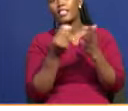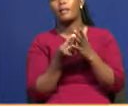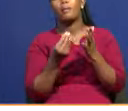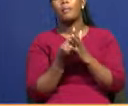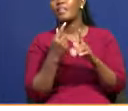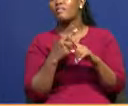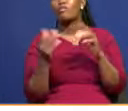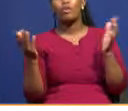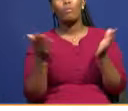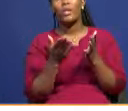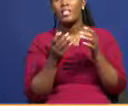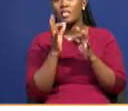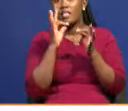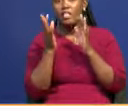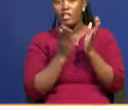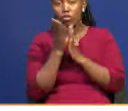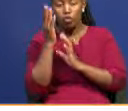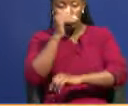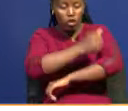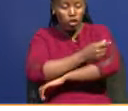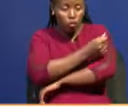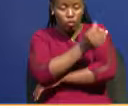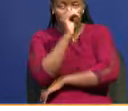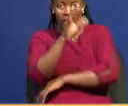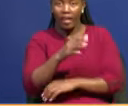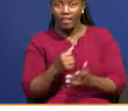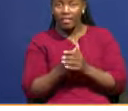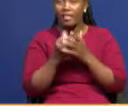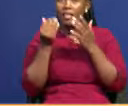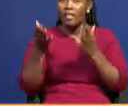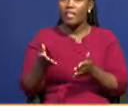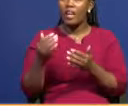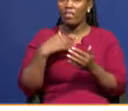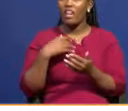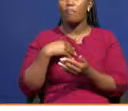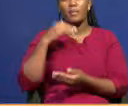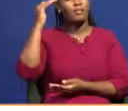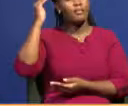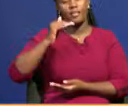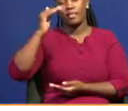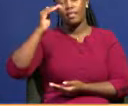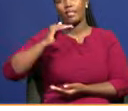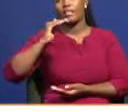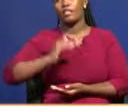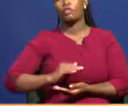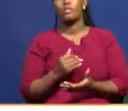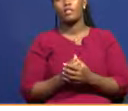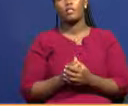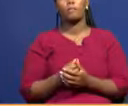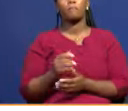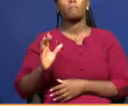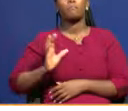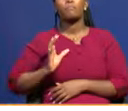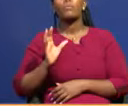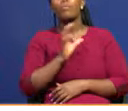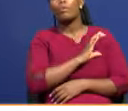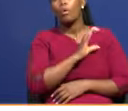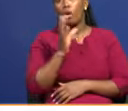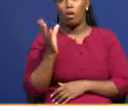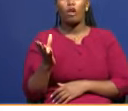Where? If it is not the school fees, now that they are reducing. So I'm seeing the committee is